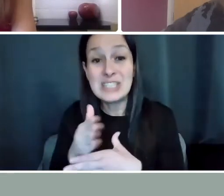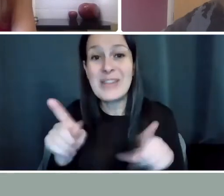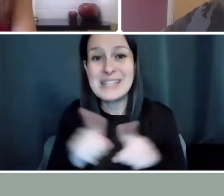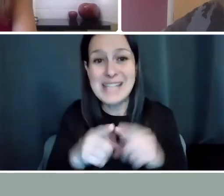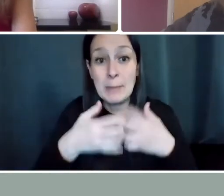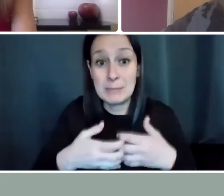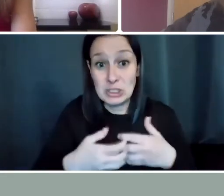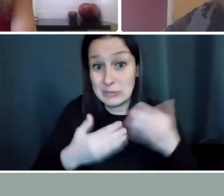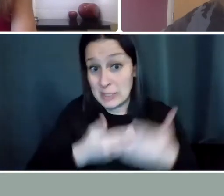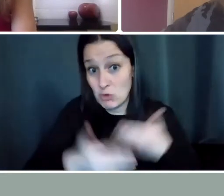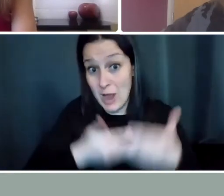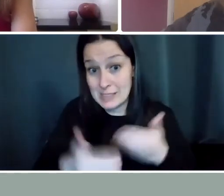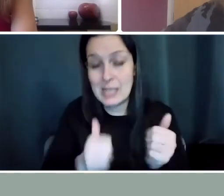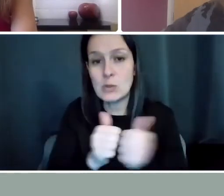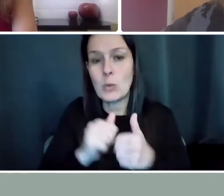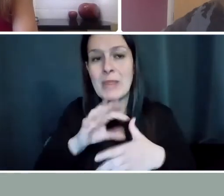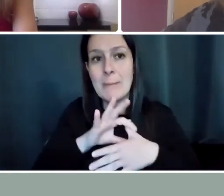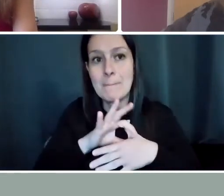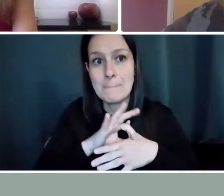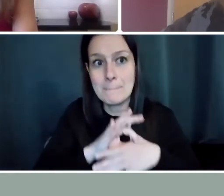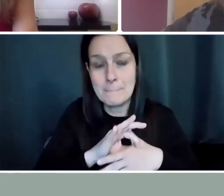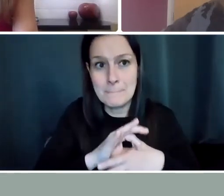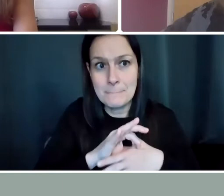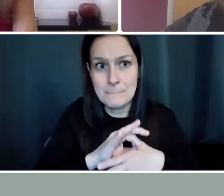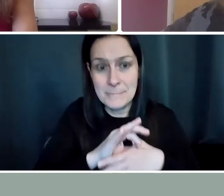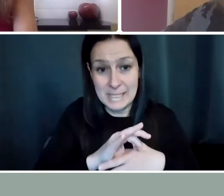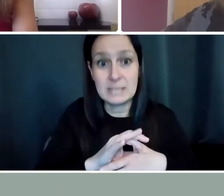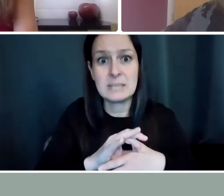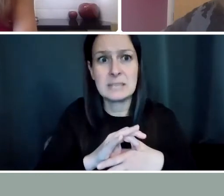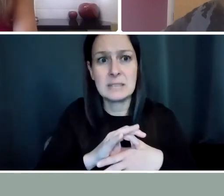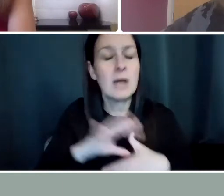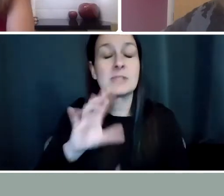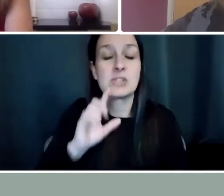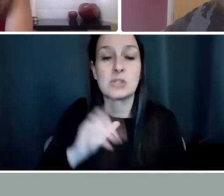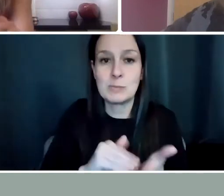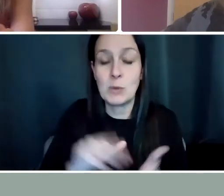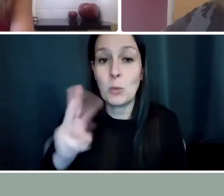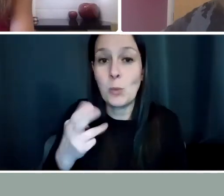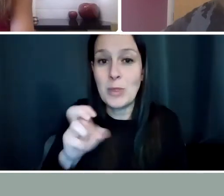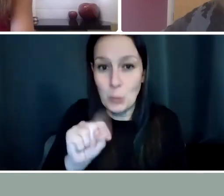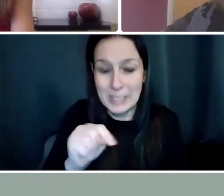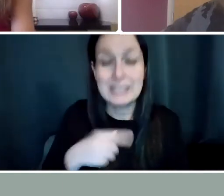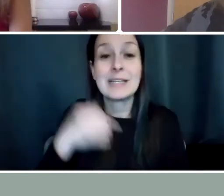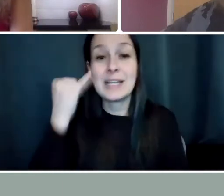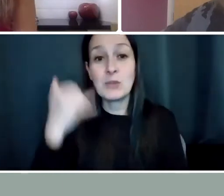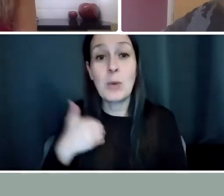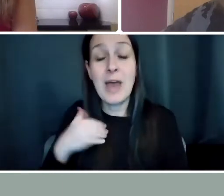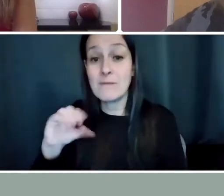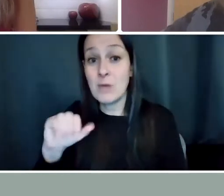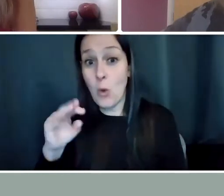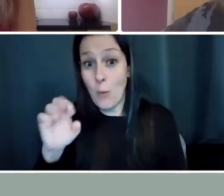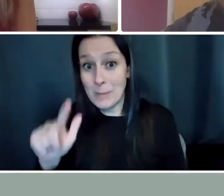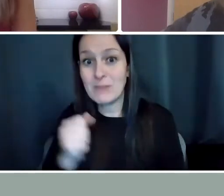in processing with wheat in our country. So if you have celiac, your oatmeal needs to say certified gluten-free. So